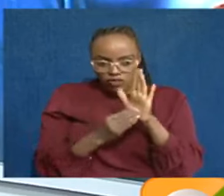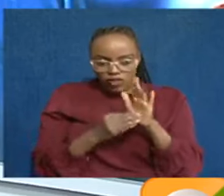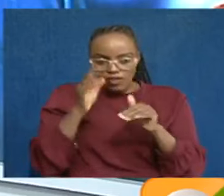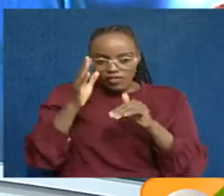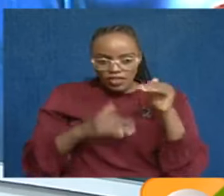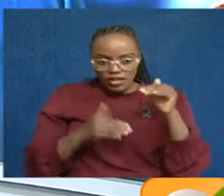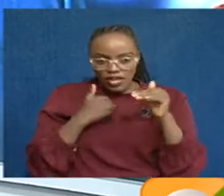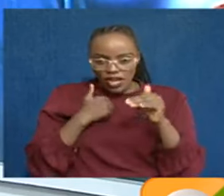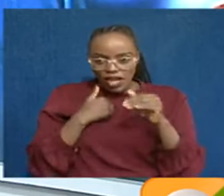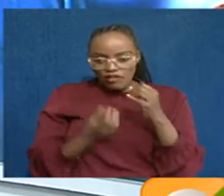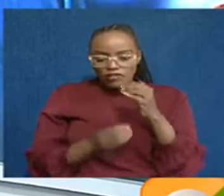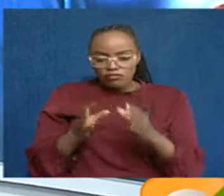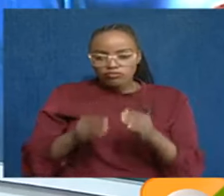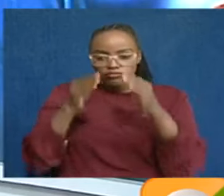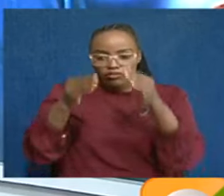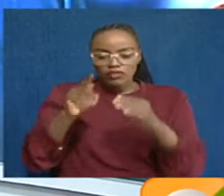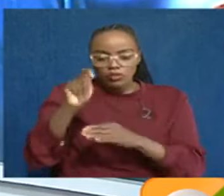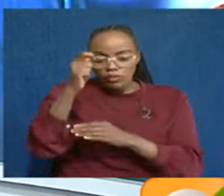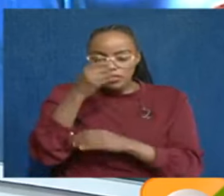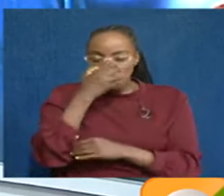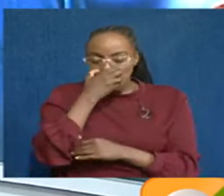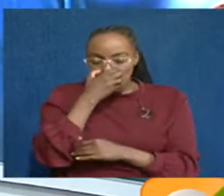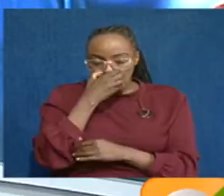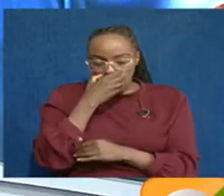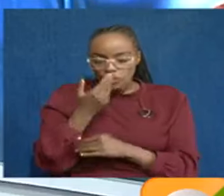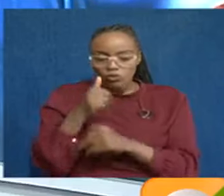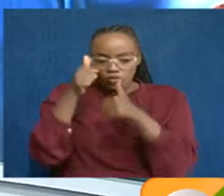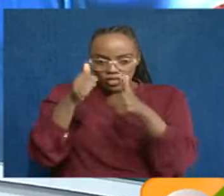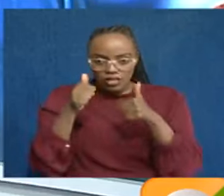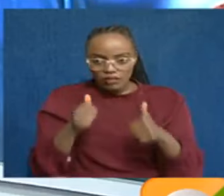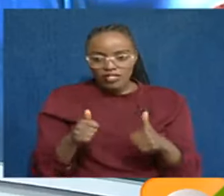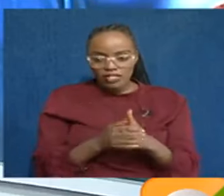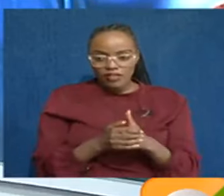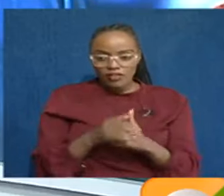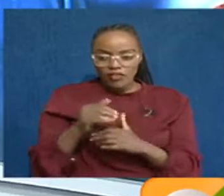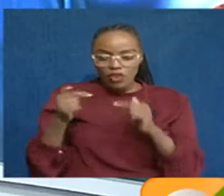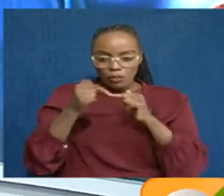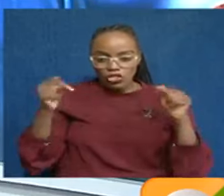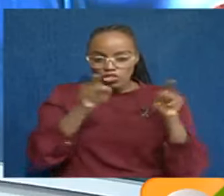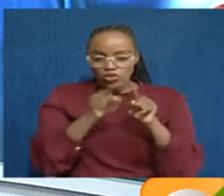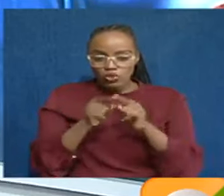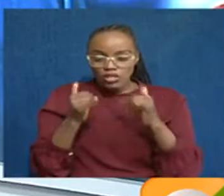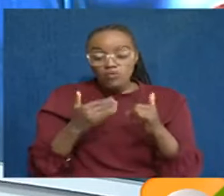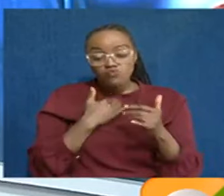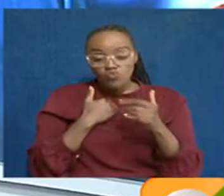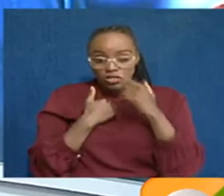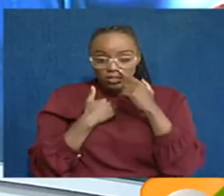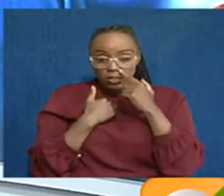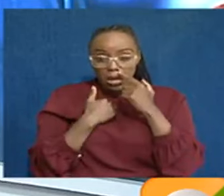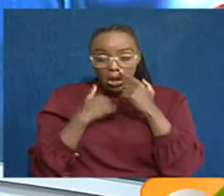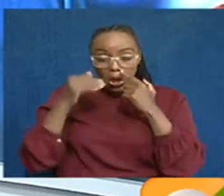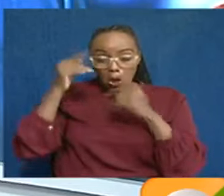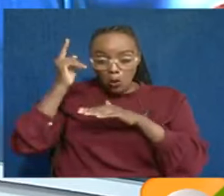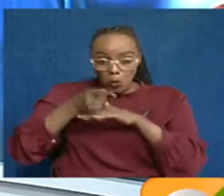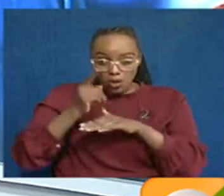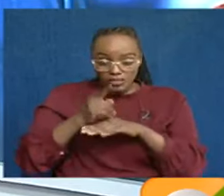of forwarding them to President William Ruto for gazettement. The opposition also warns